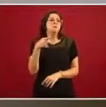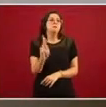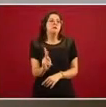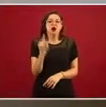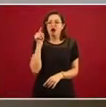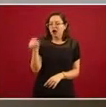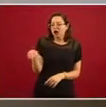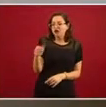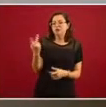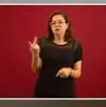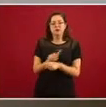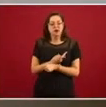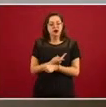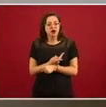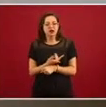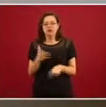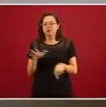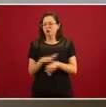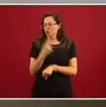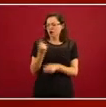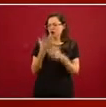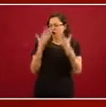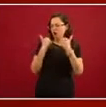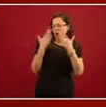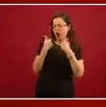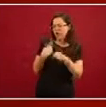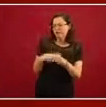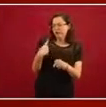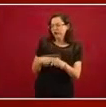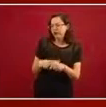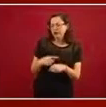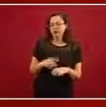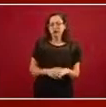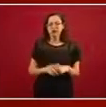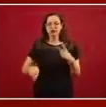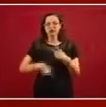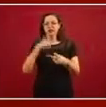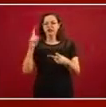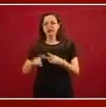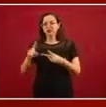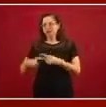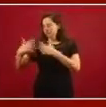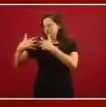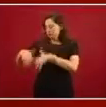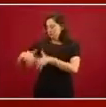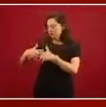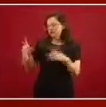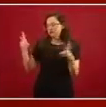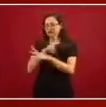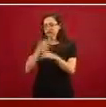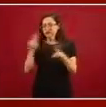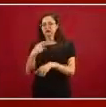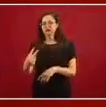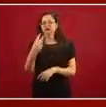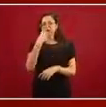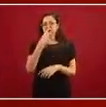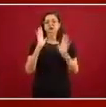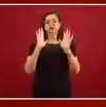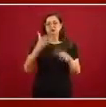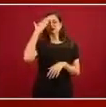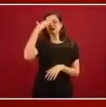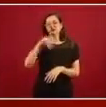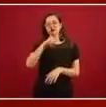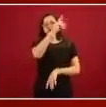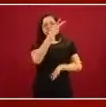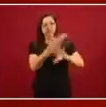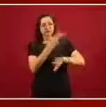maintain specific monitoring of these cases? What is happening in those municipalities? Also, I want to ask you about the ventilators.